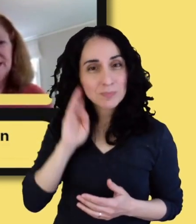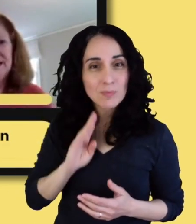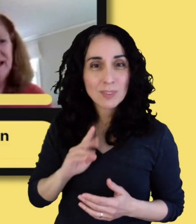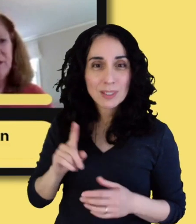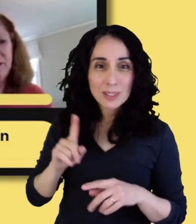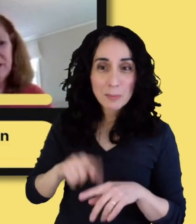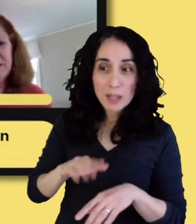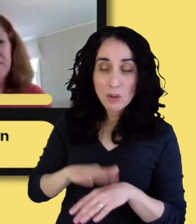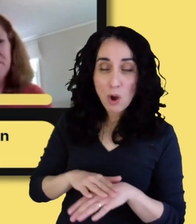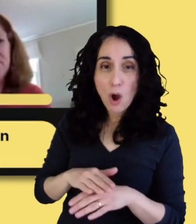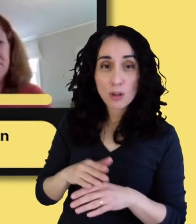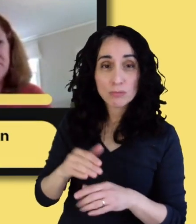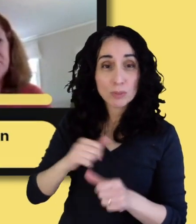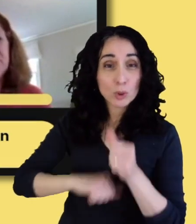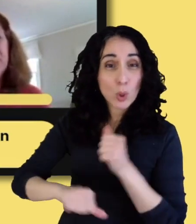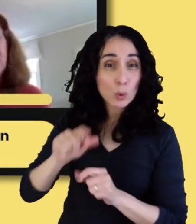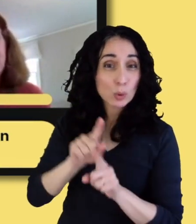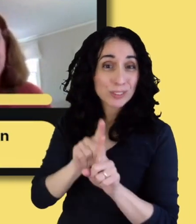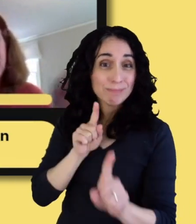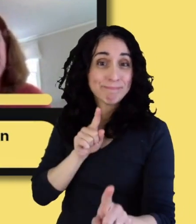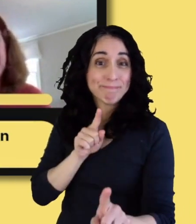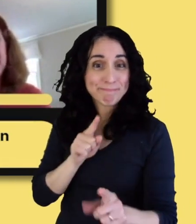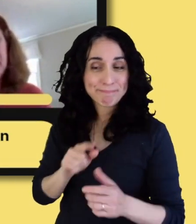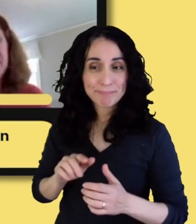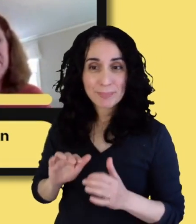social distancing, how quickly we move through